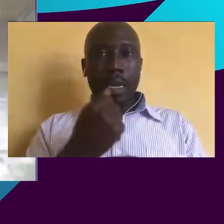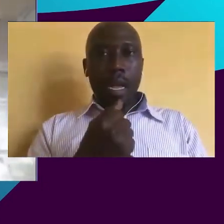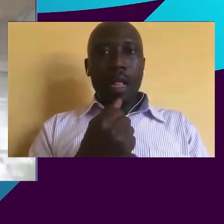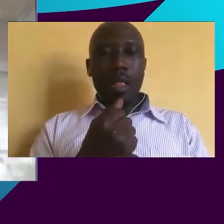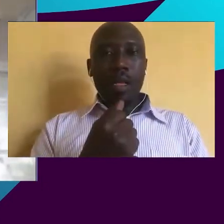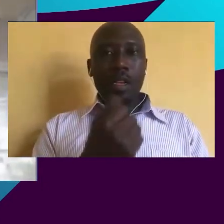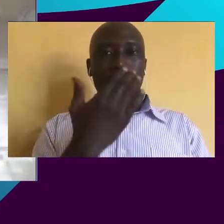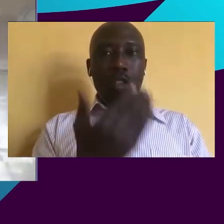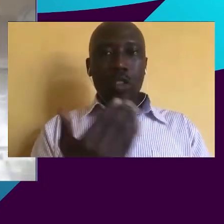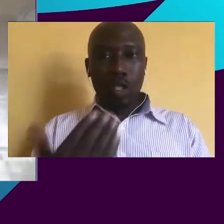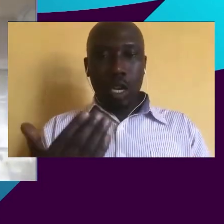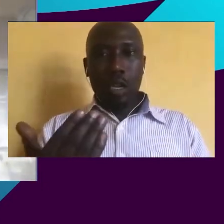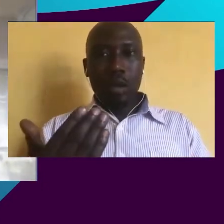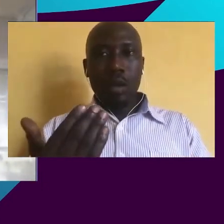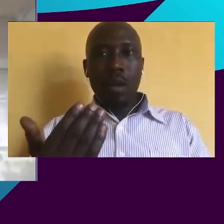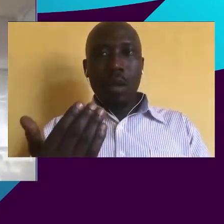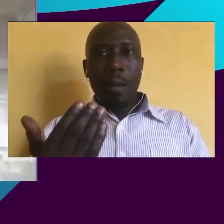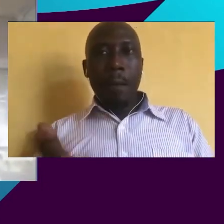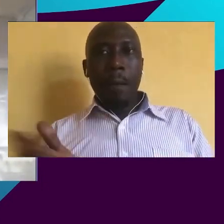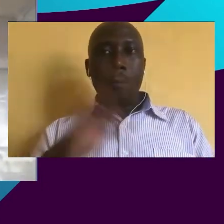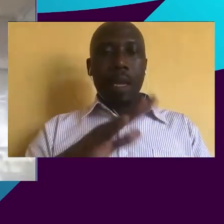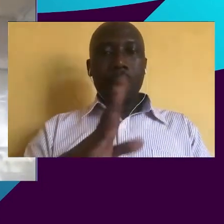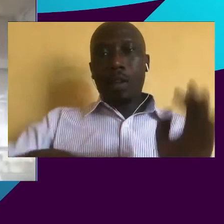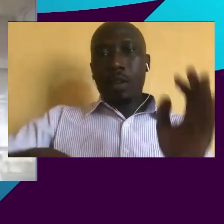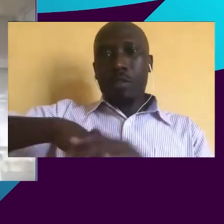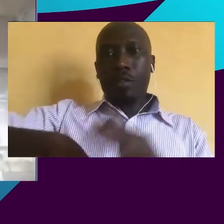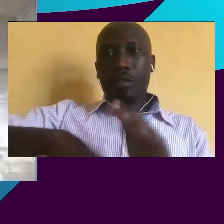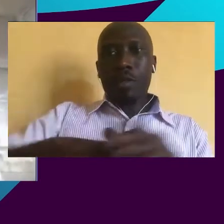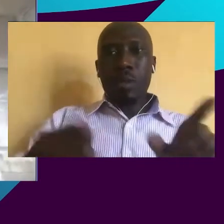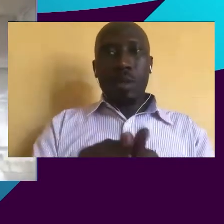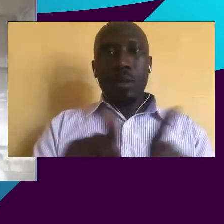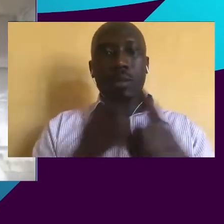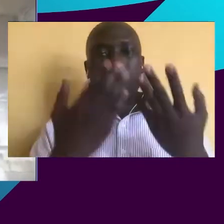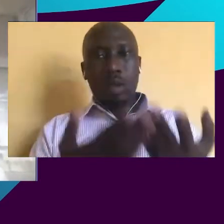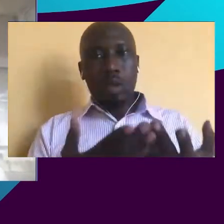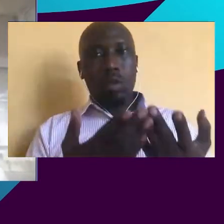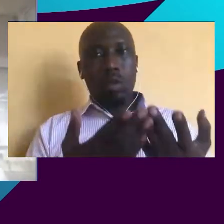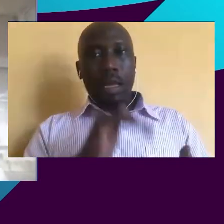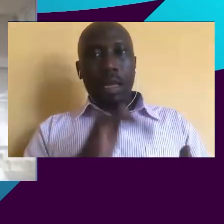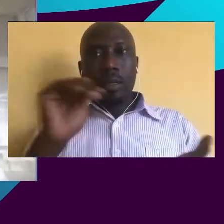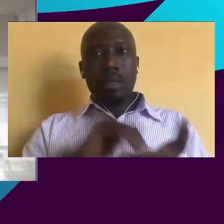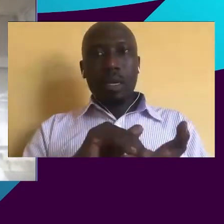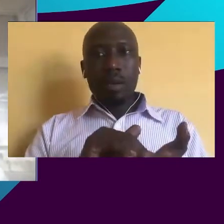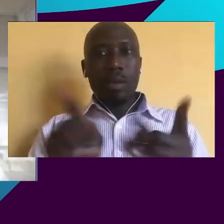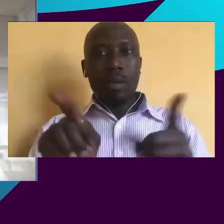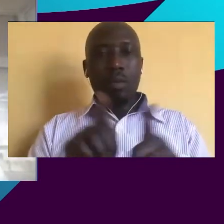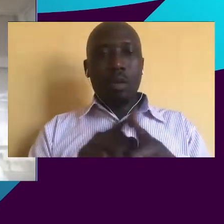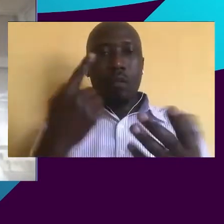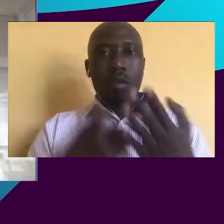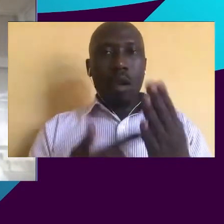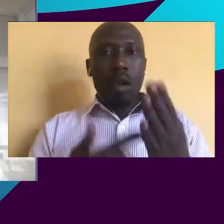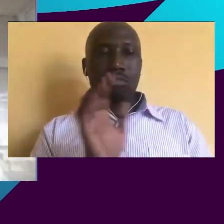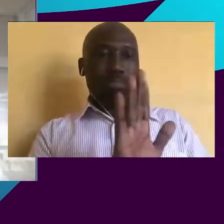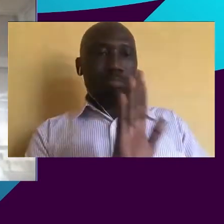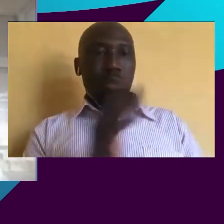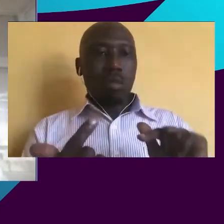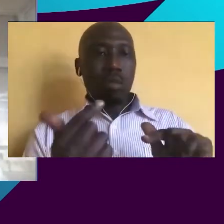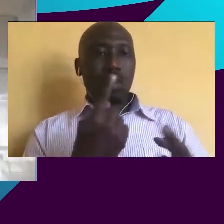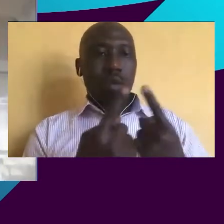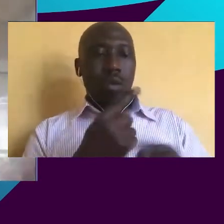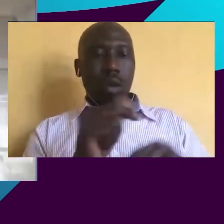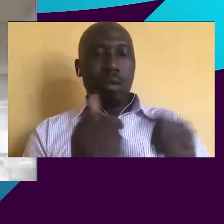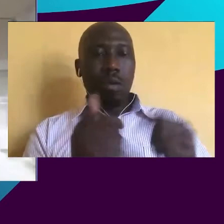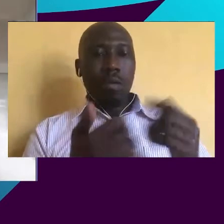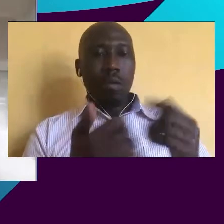part in football. That's going to be a center of what she's going to be talking about. But to